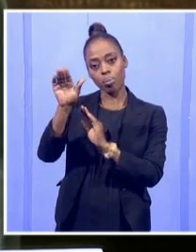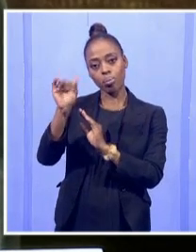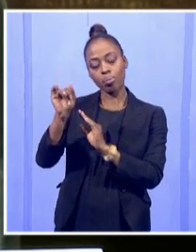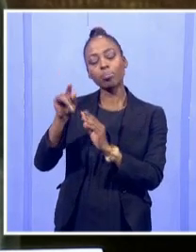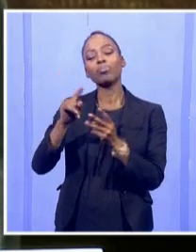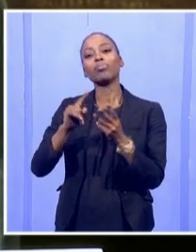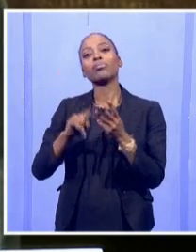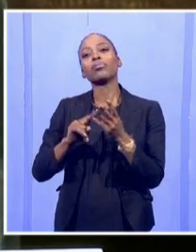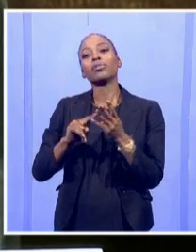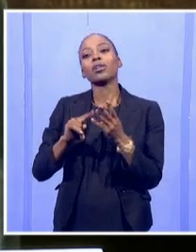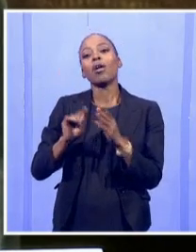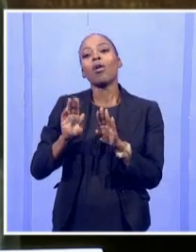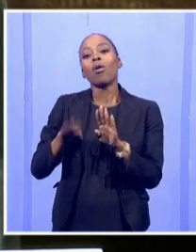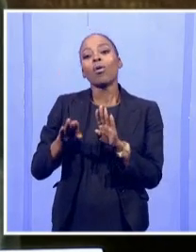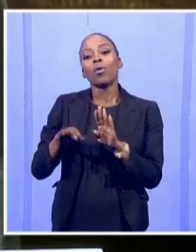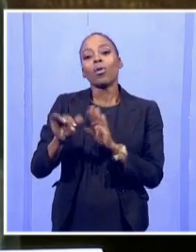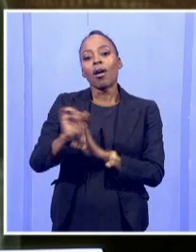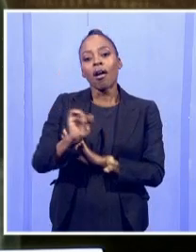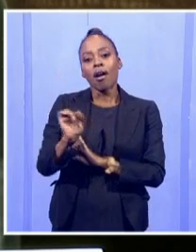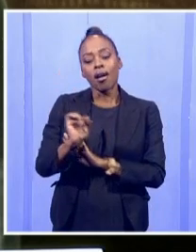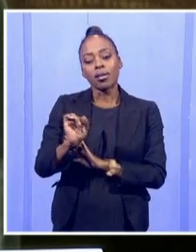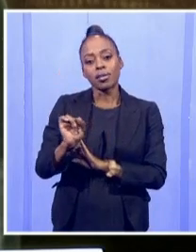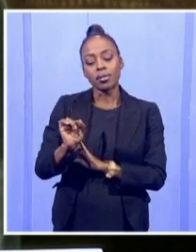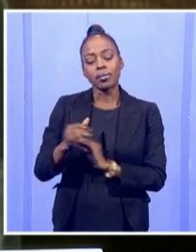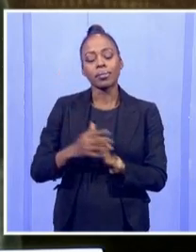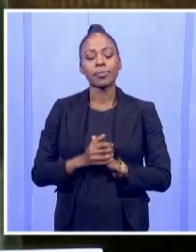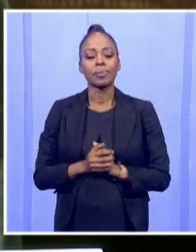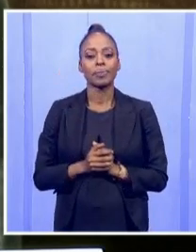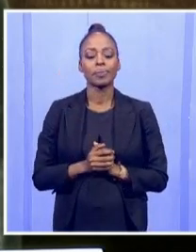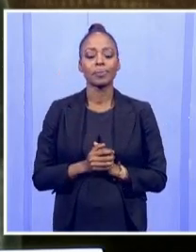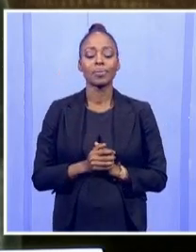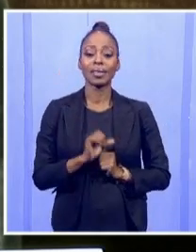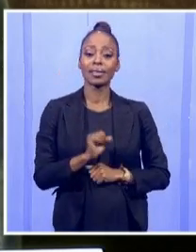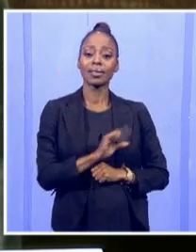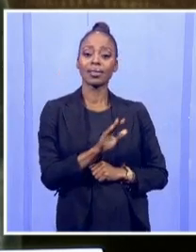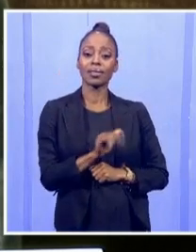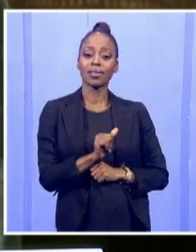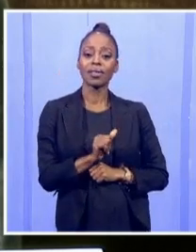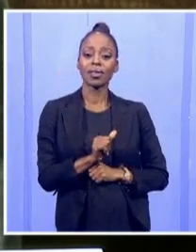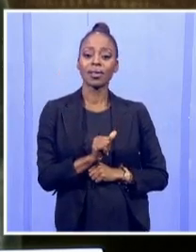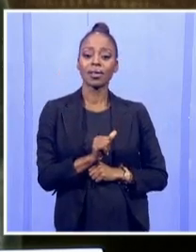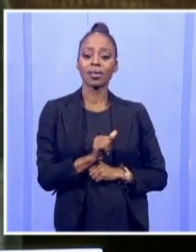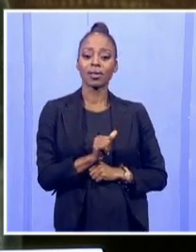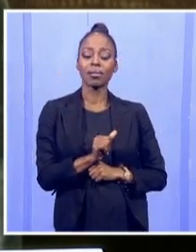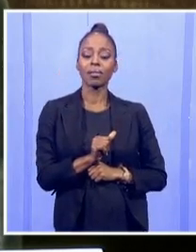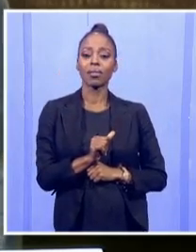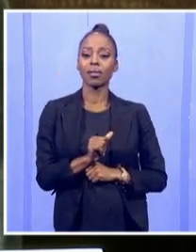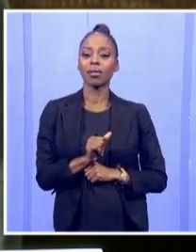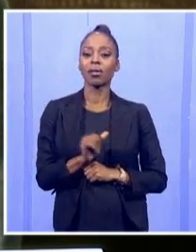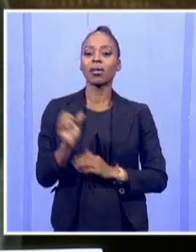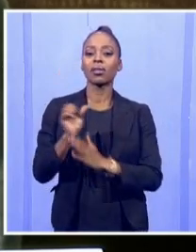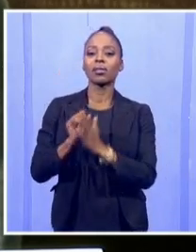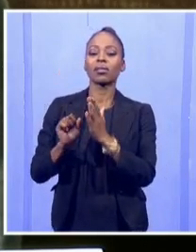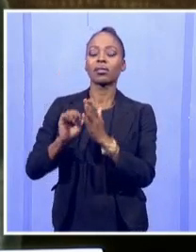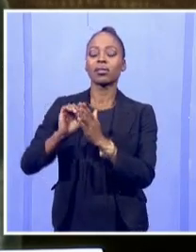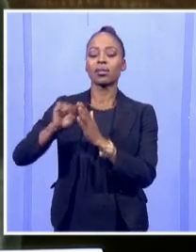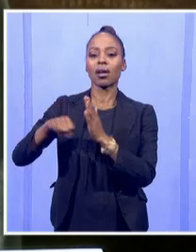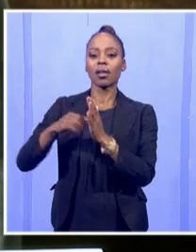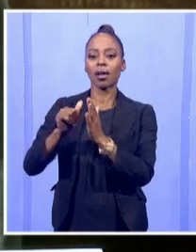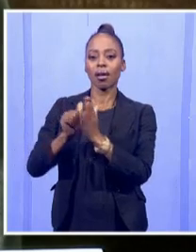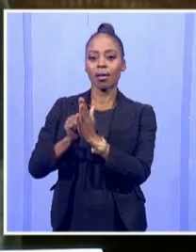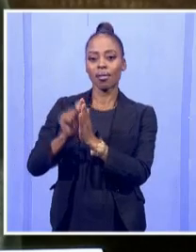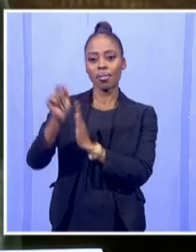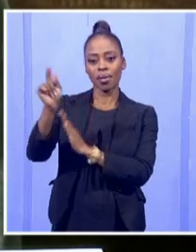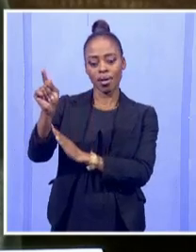increasingly automobiles. South Africa imports from Saudi Arabia are overwhelmingly